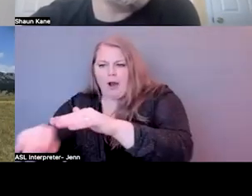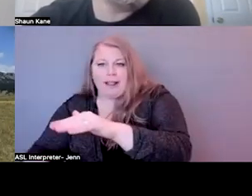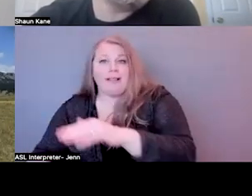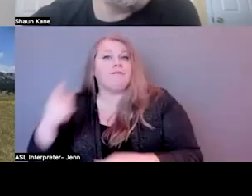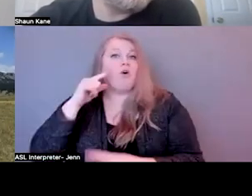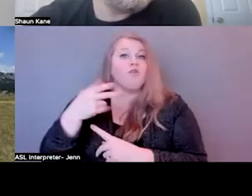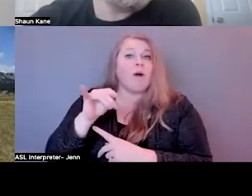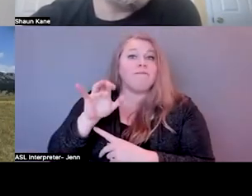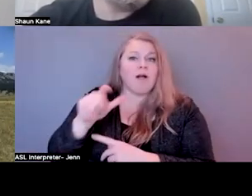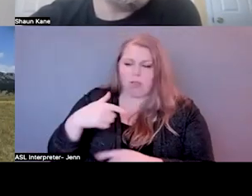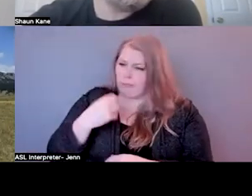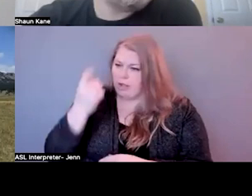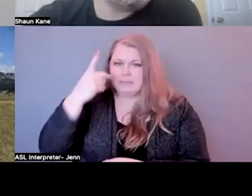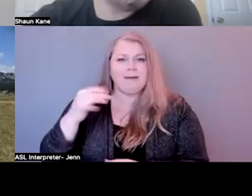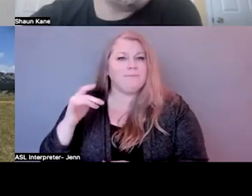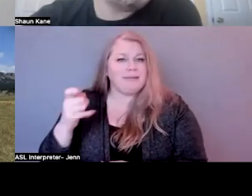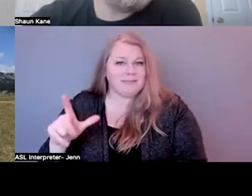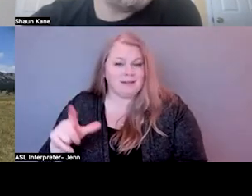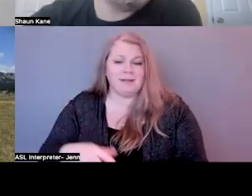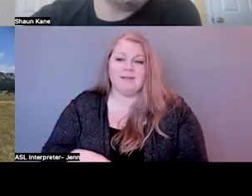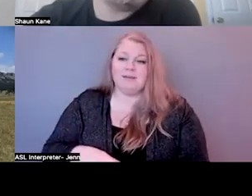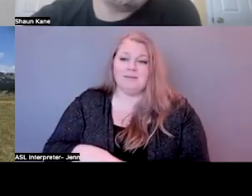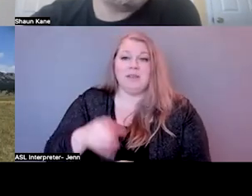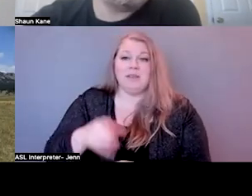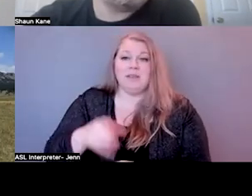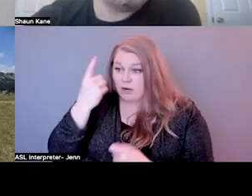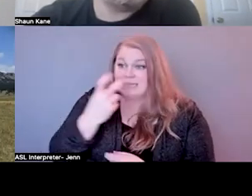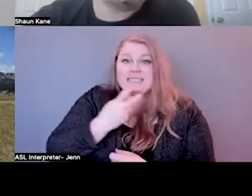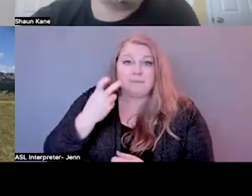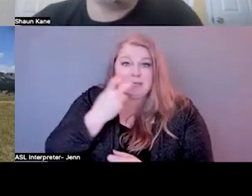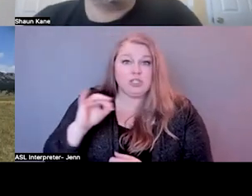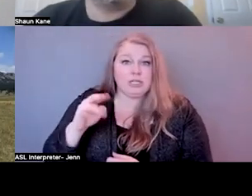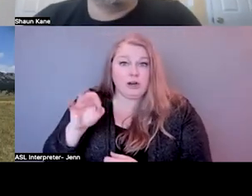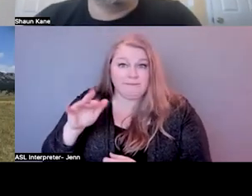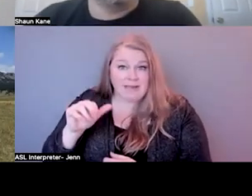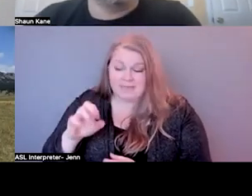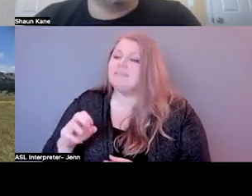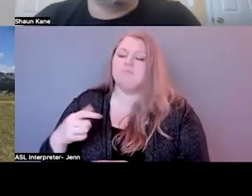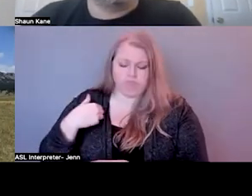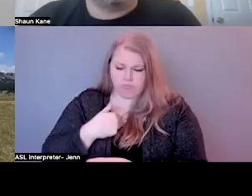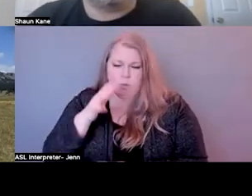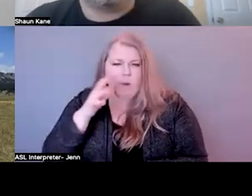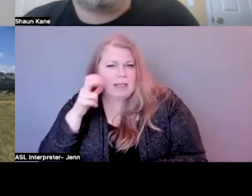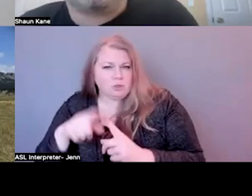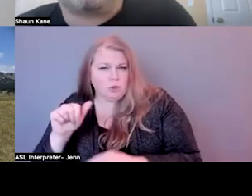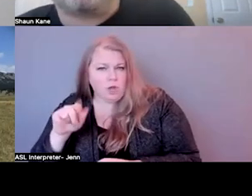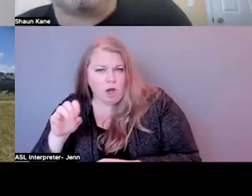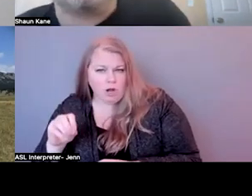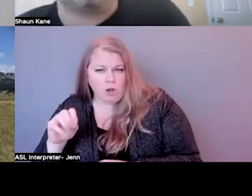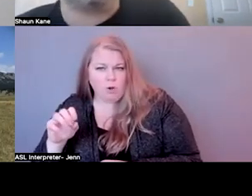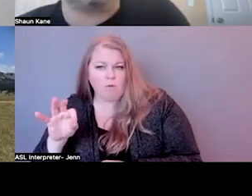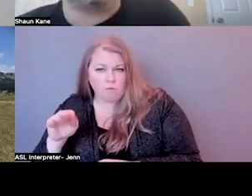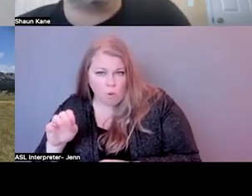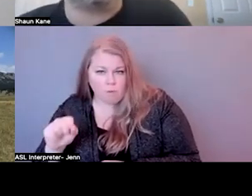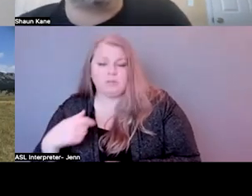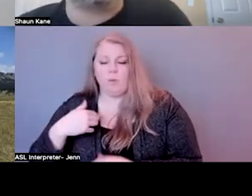interface, we understand the pixels. Conceivably, if we want to understand a speech interface, we would try to listen to the audio waveforms. We build